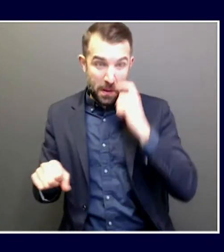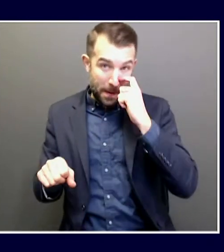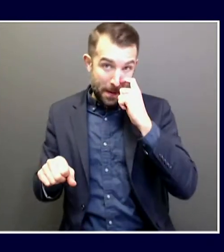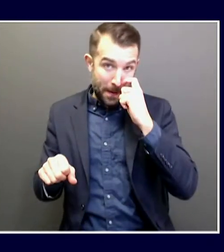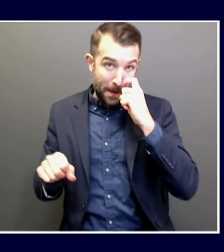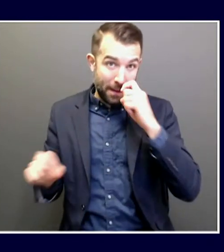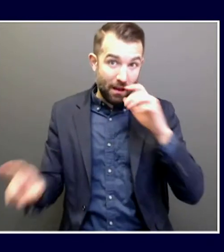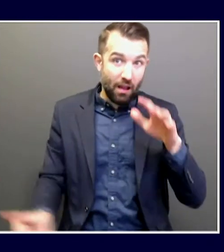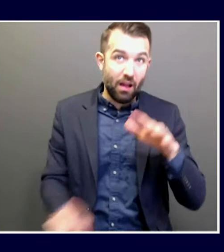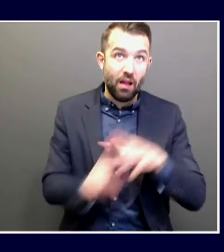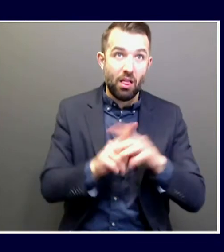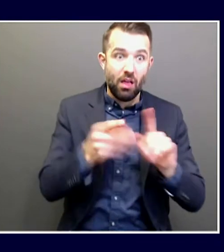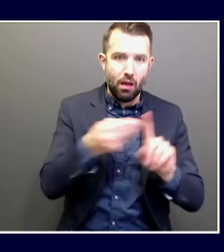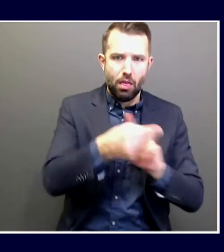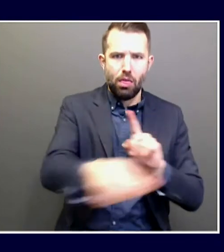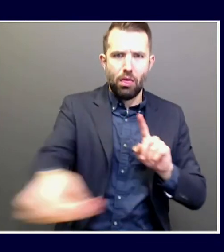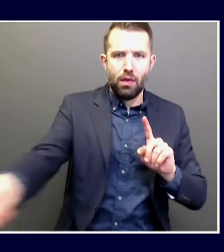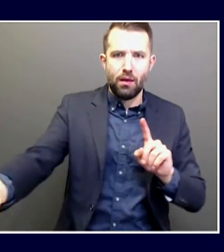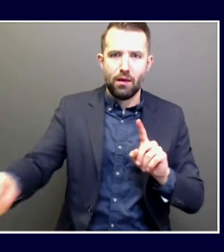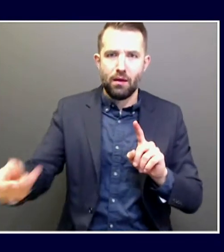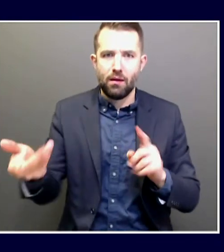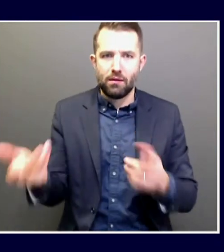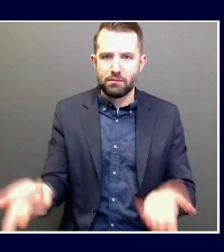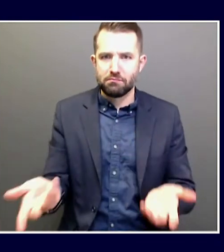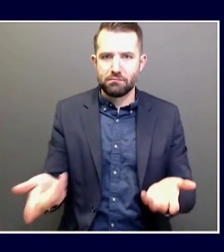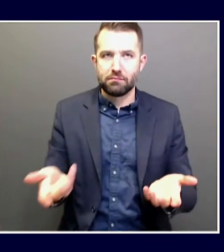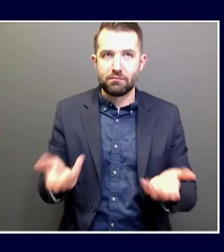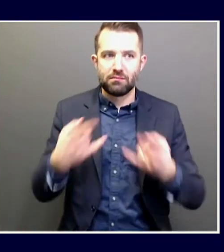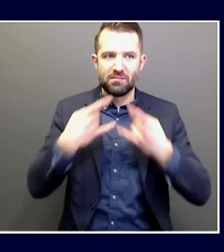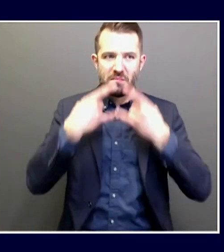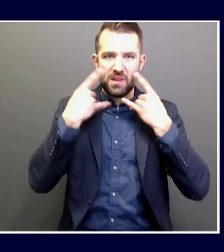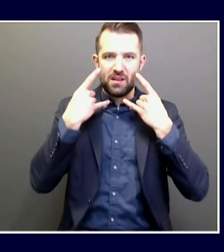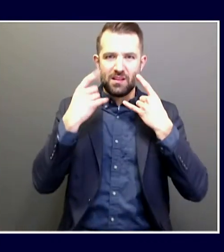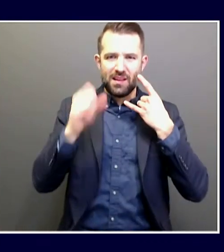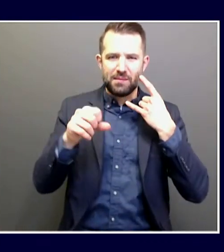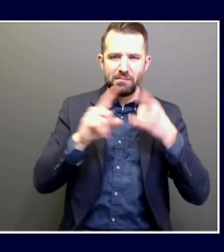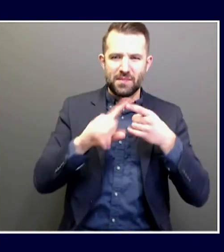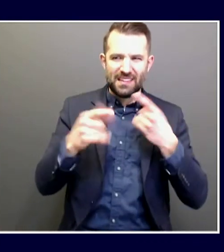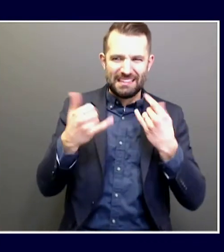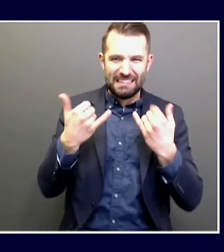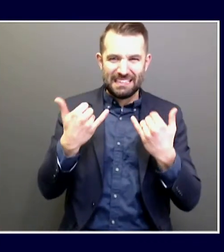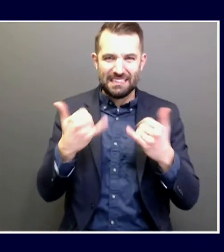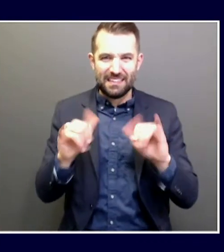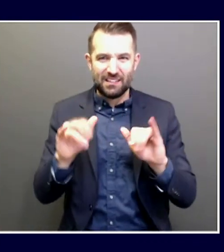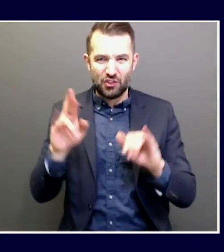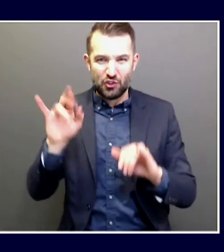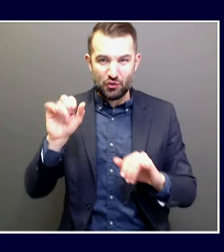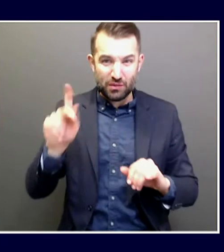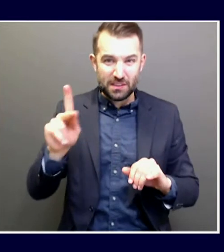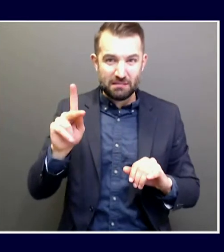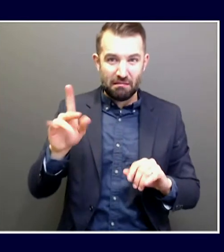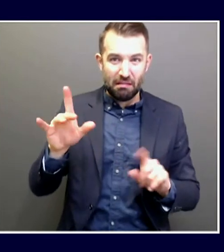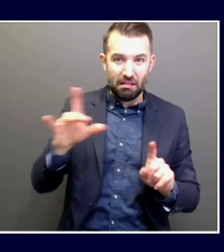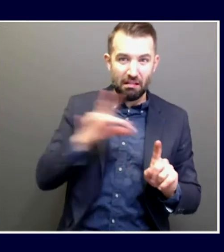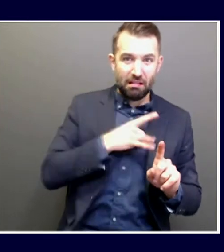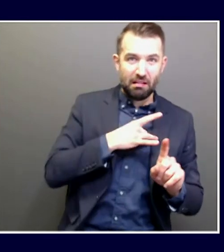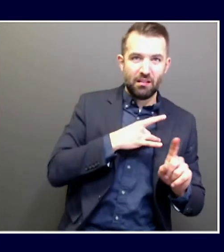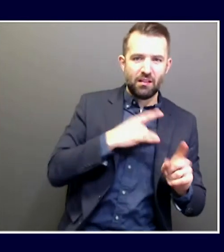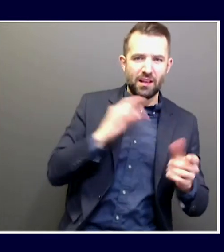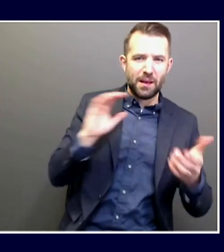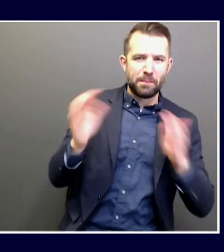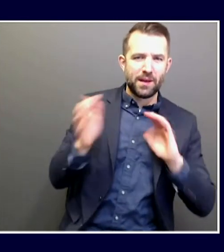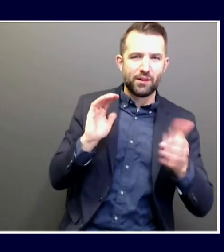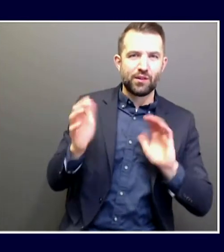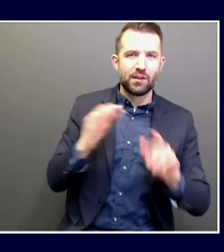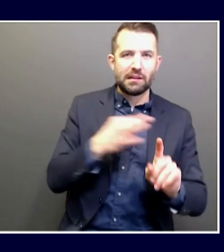wearing a mask, versus having fewer people working that day? For instance, what's that math that goes through your